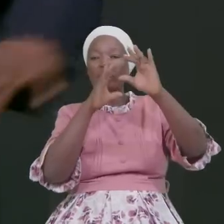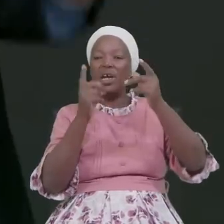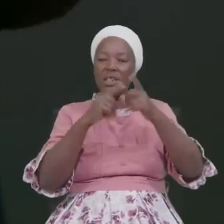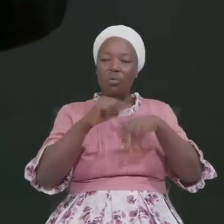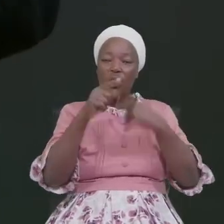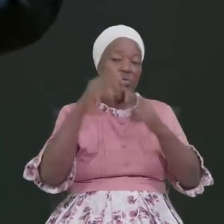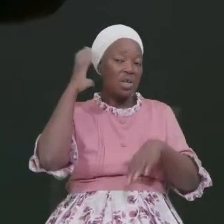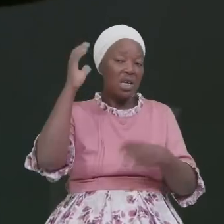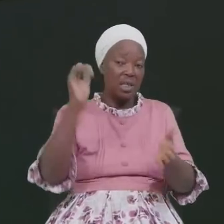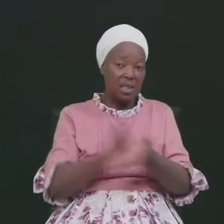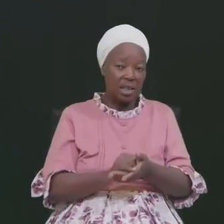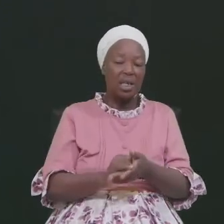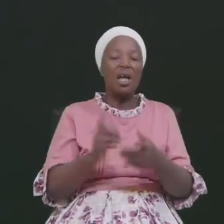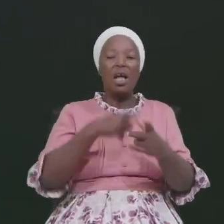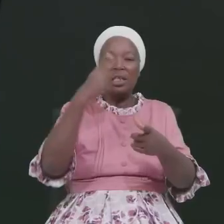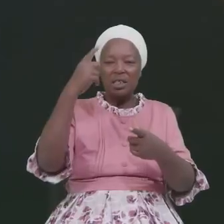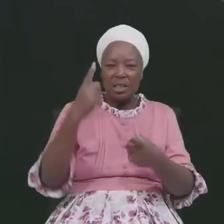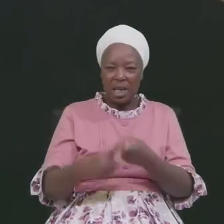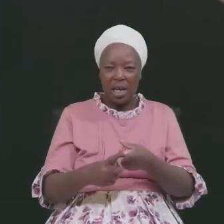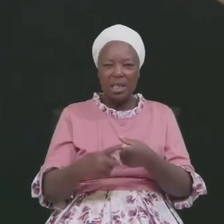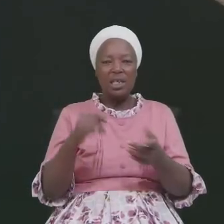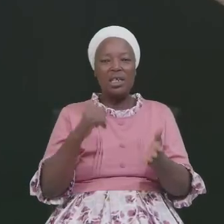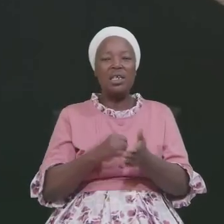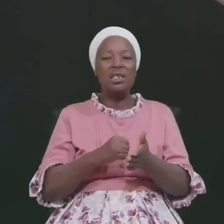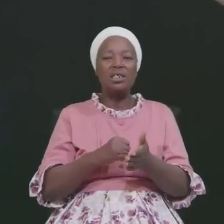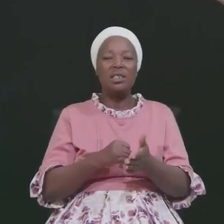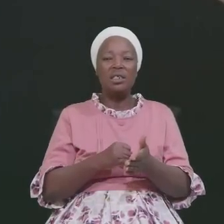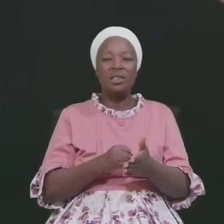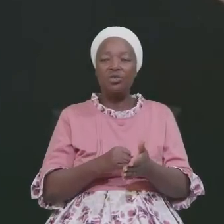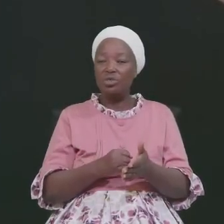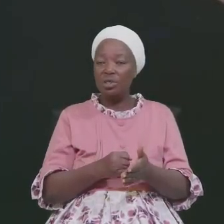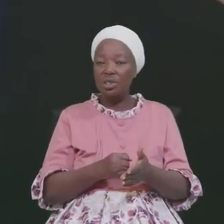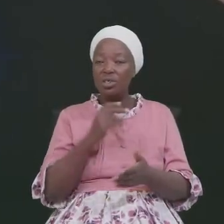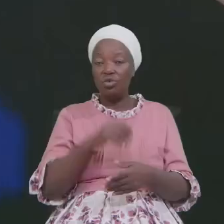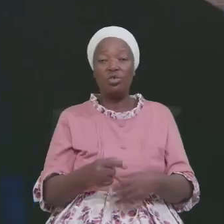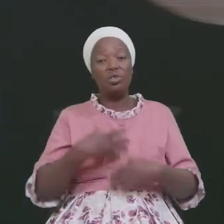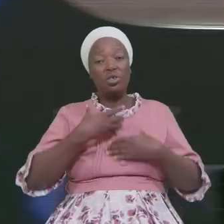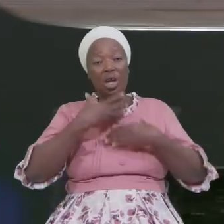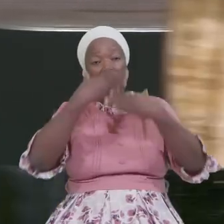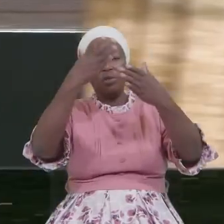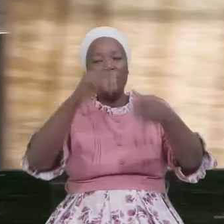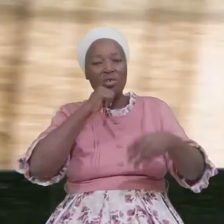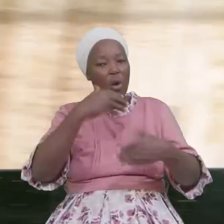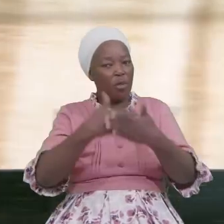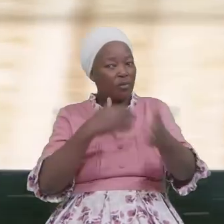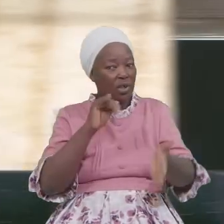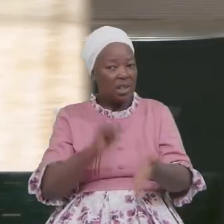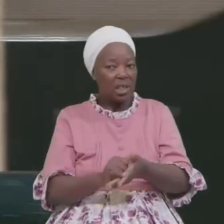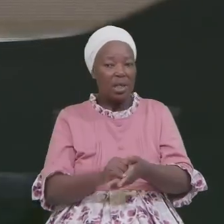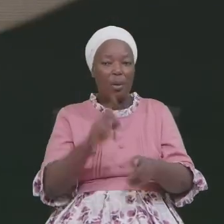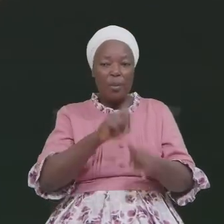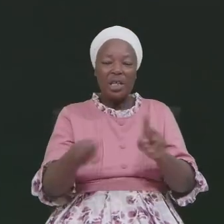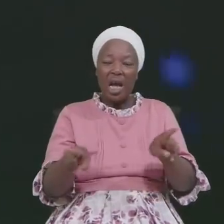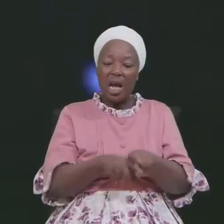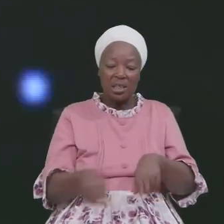that, then you shout. Not before that, and as they did that